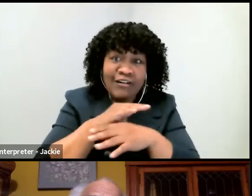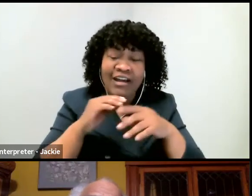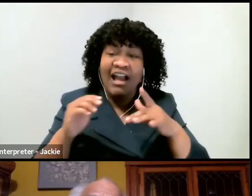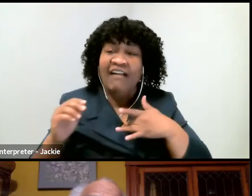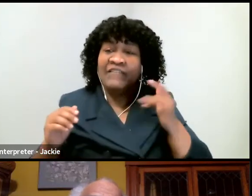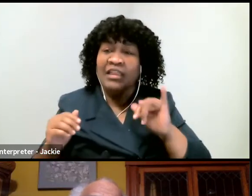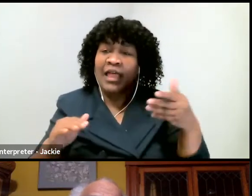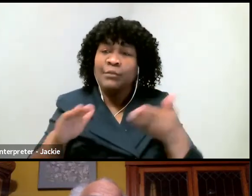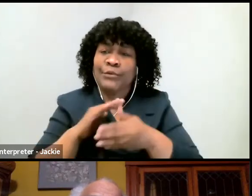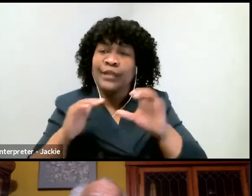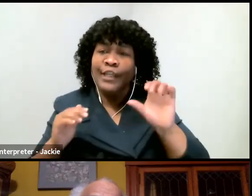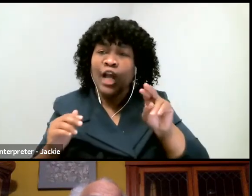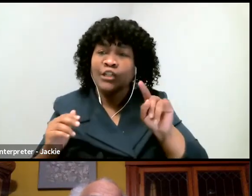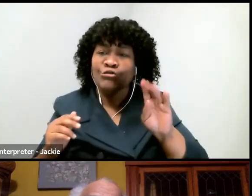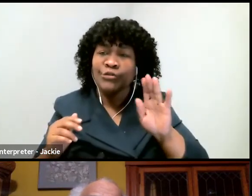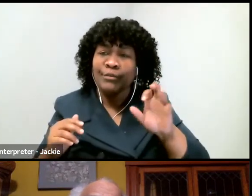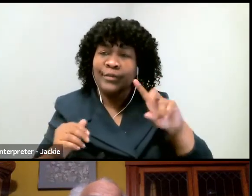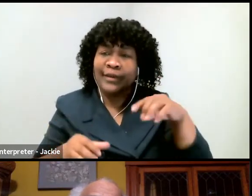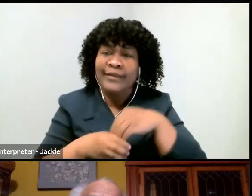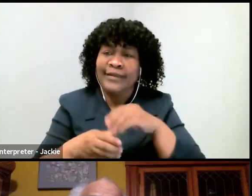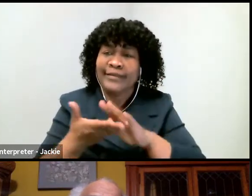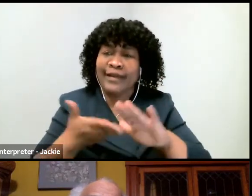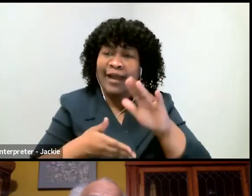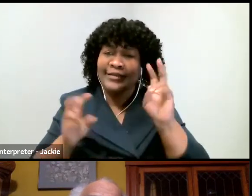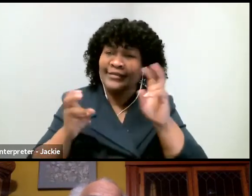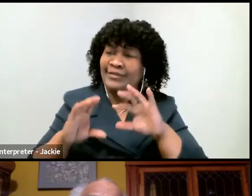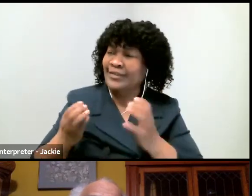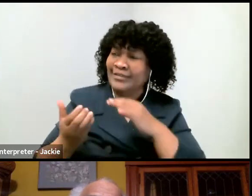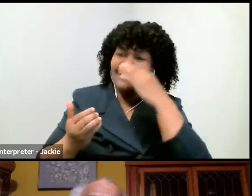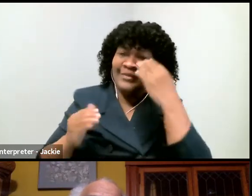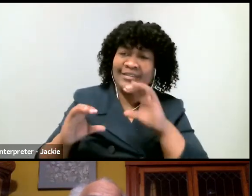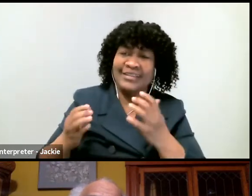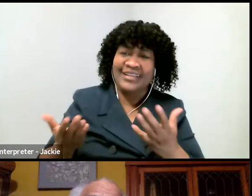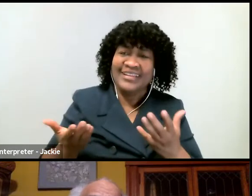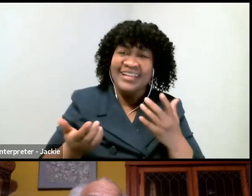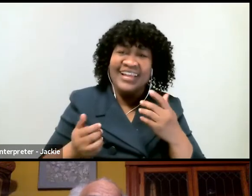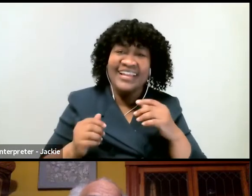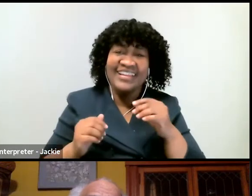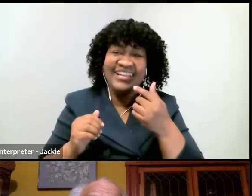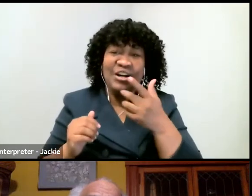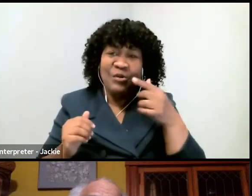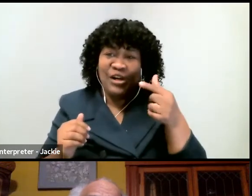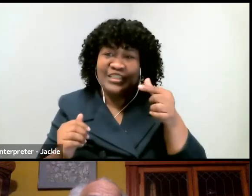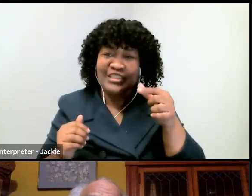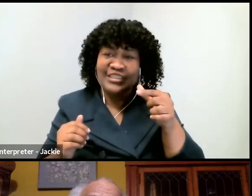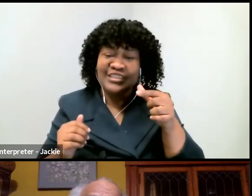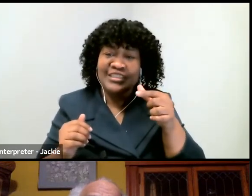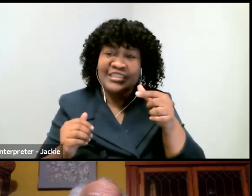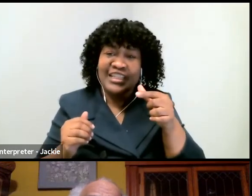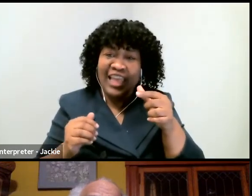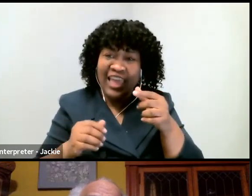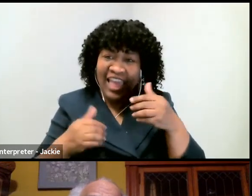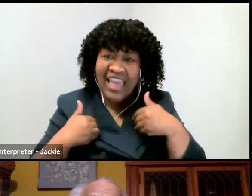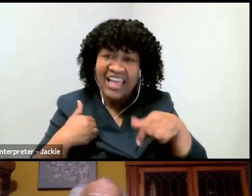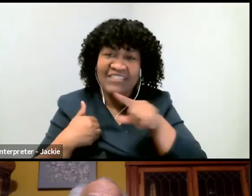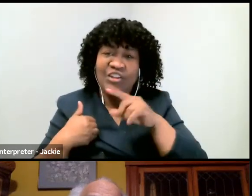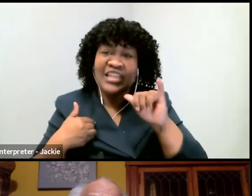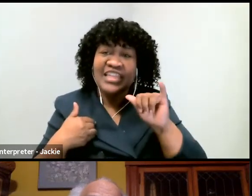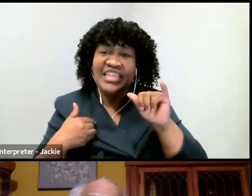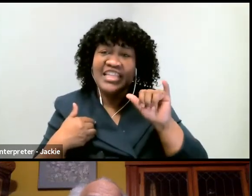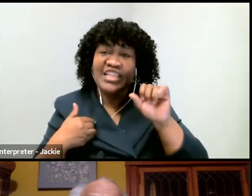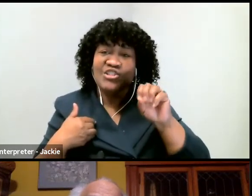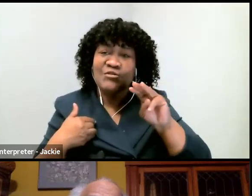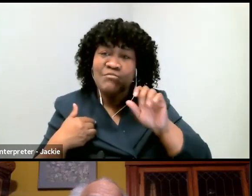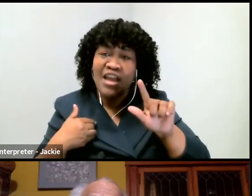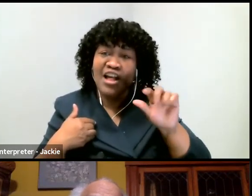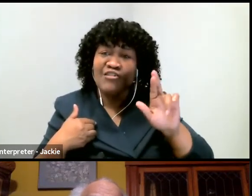onto campus, you know, getting you know, Gene Toomer taught in a course, getting Ishmael Reed, you